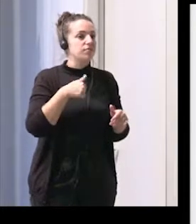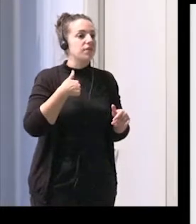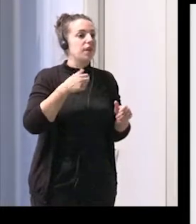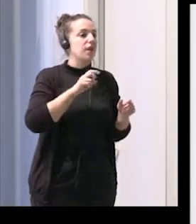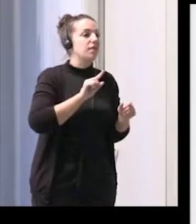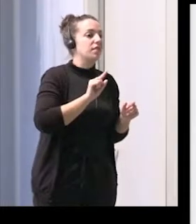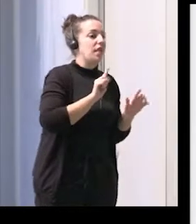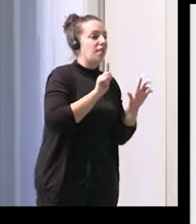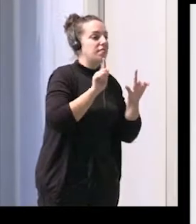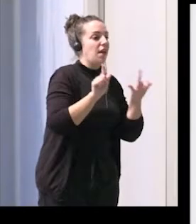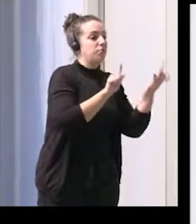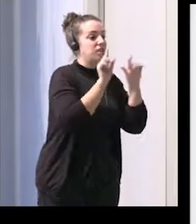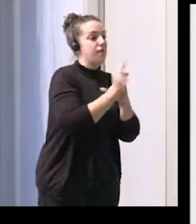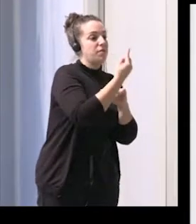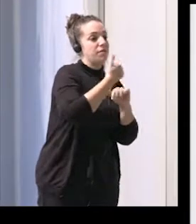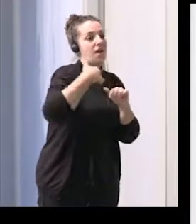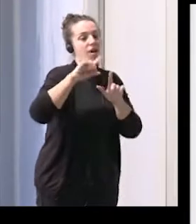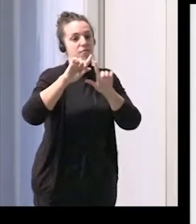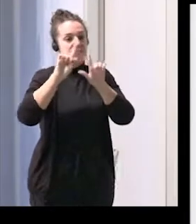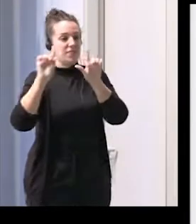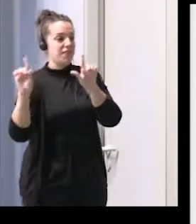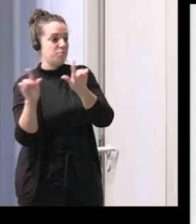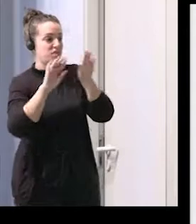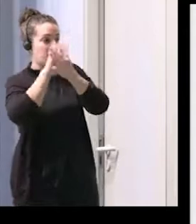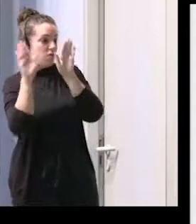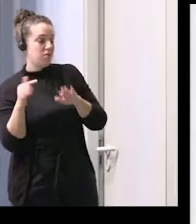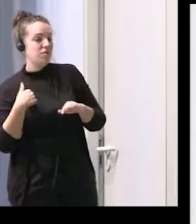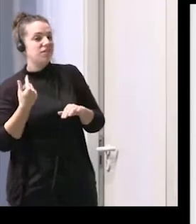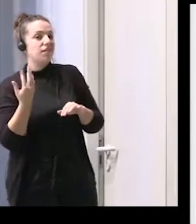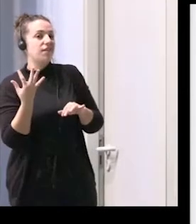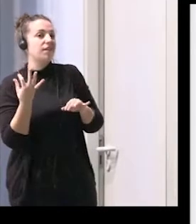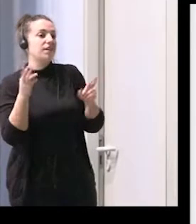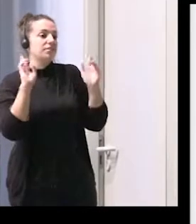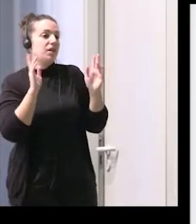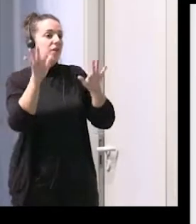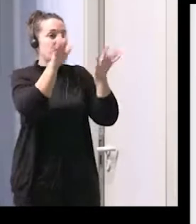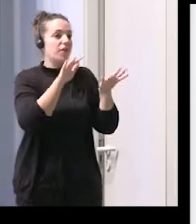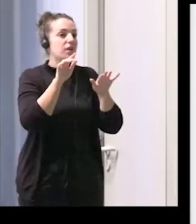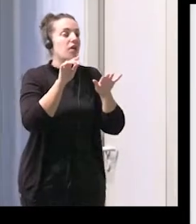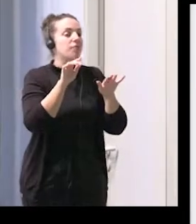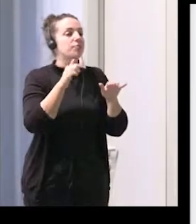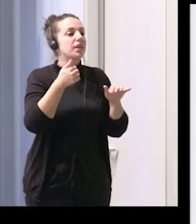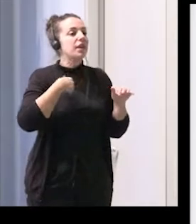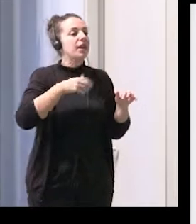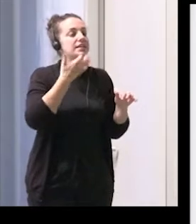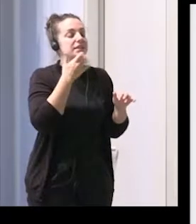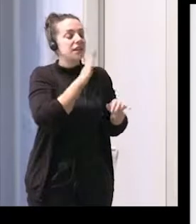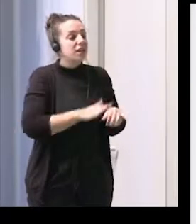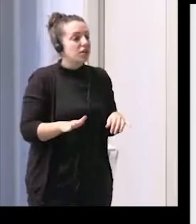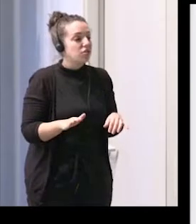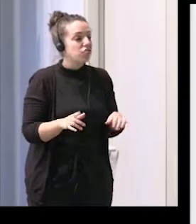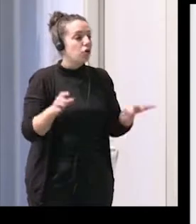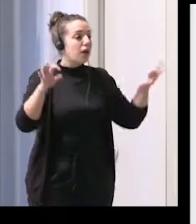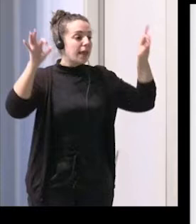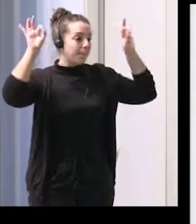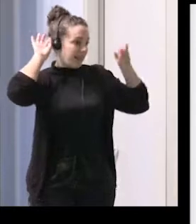you is that children using 1 cochlear implant are they're gaining